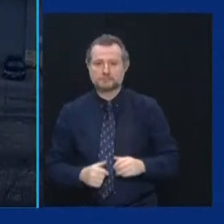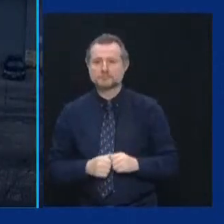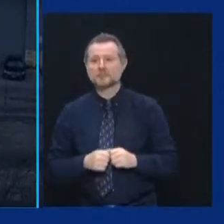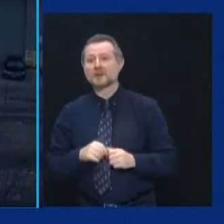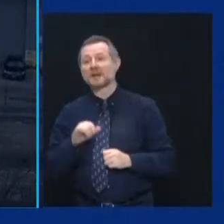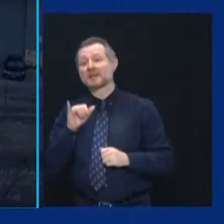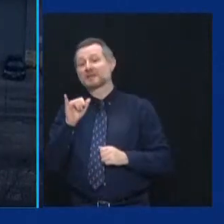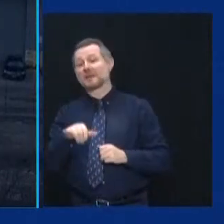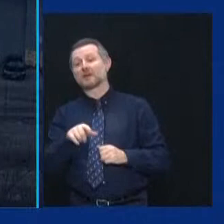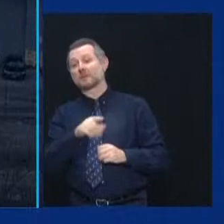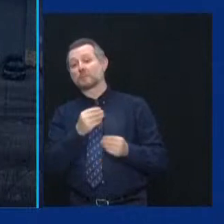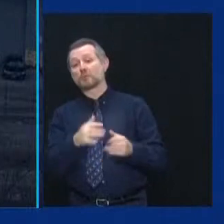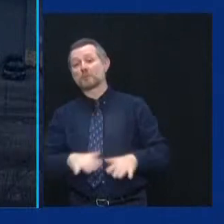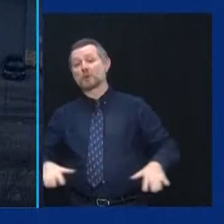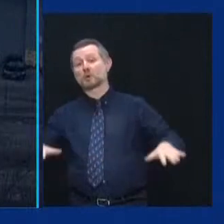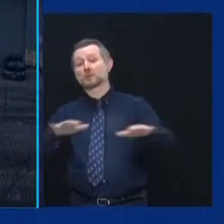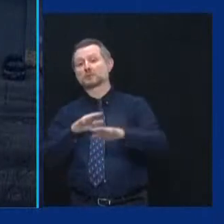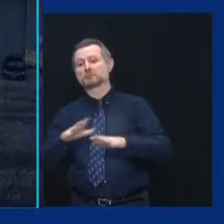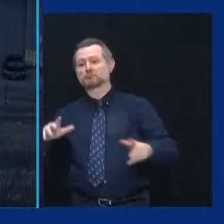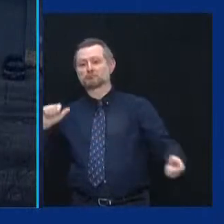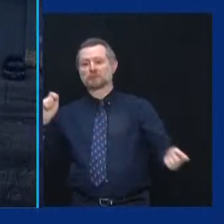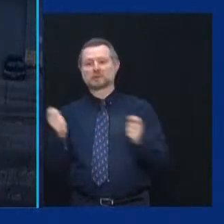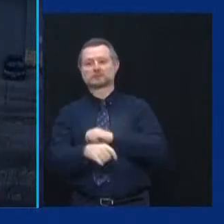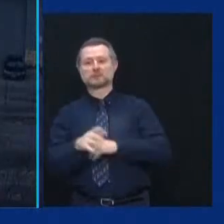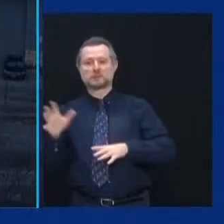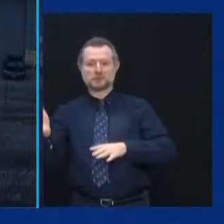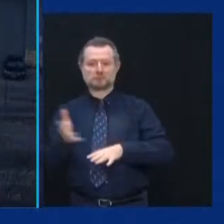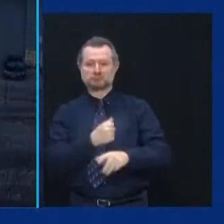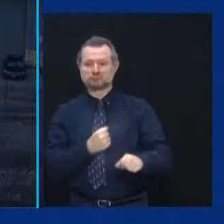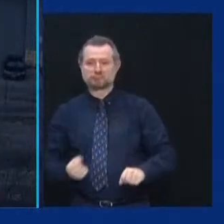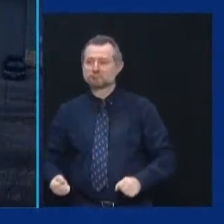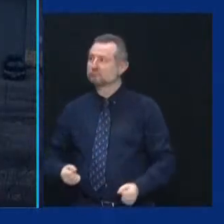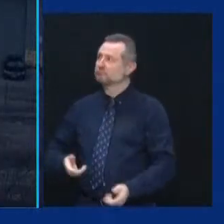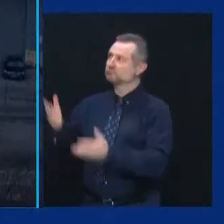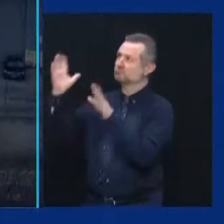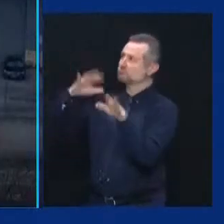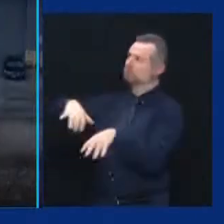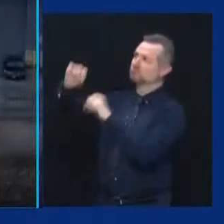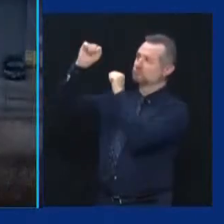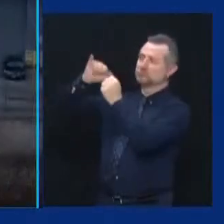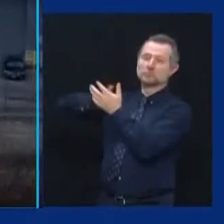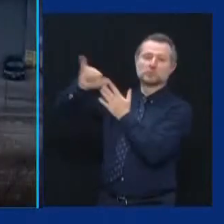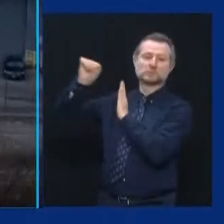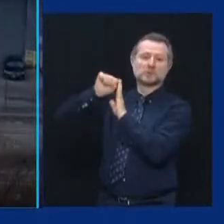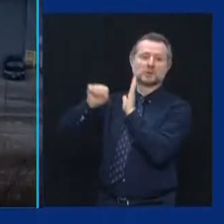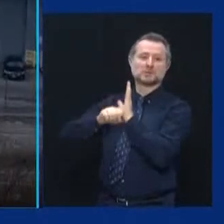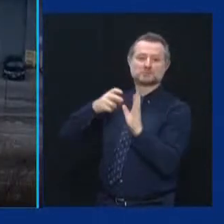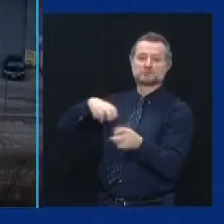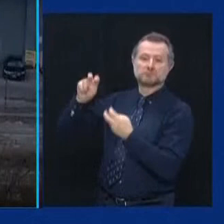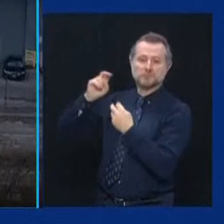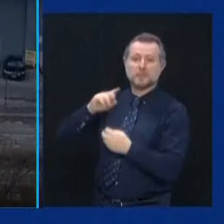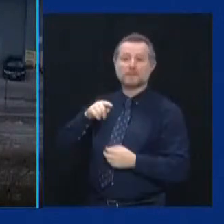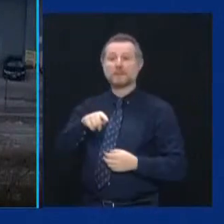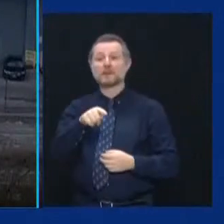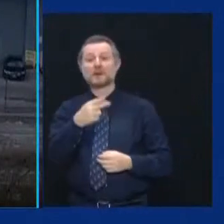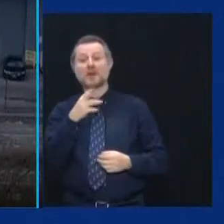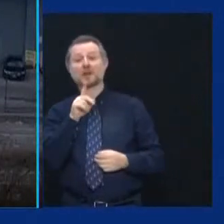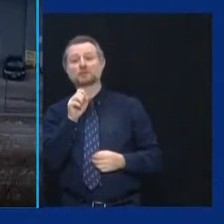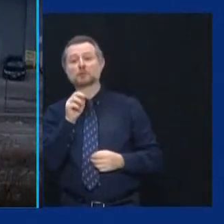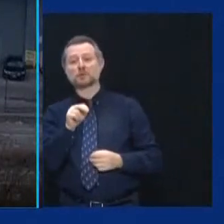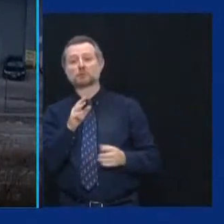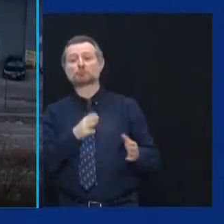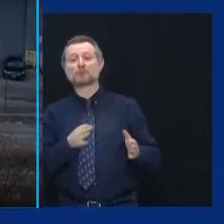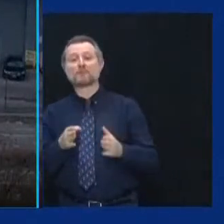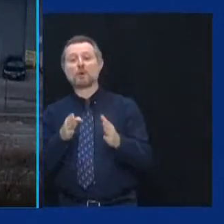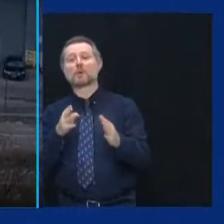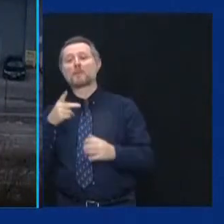will then be transferred to the state. The state will transfer it to the Hudson River Park Trust, and it will be